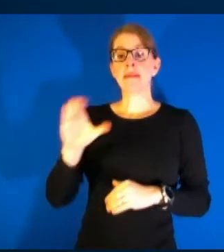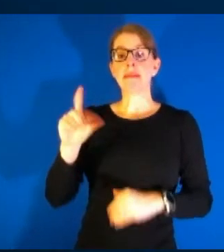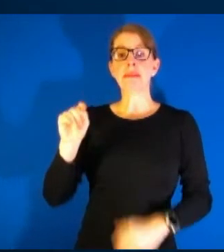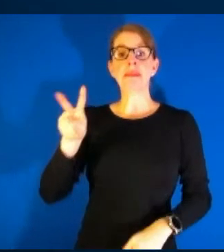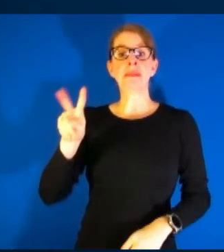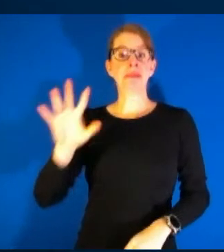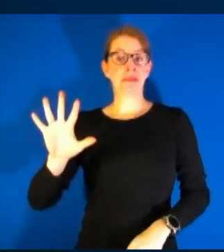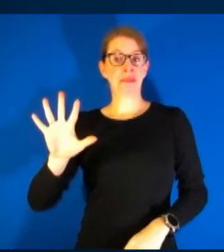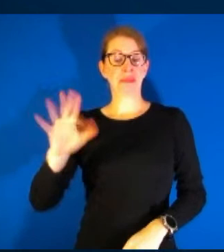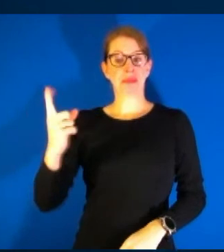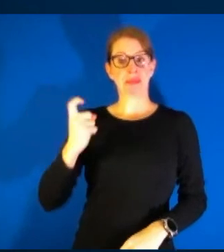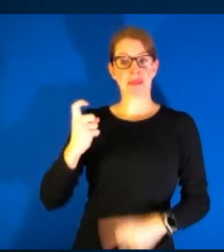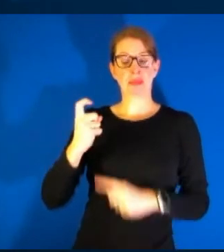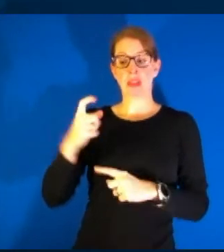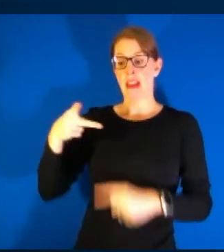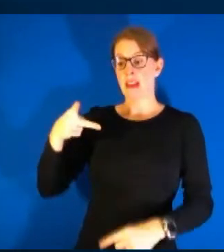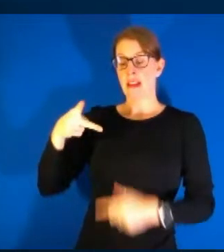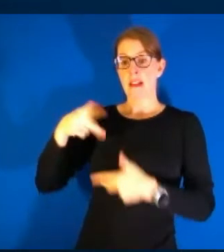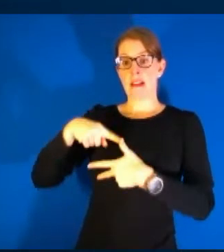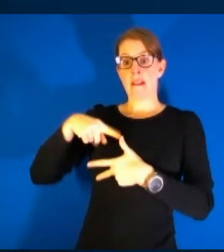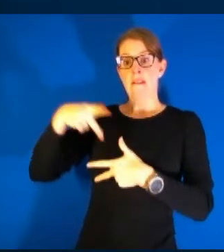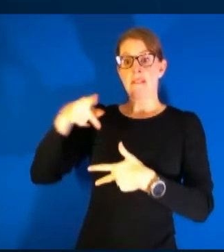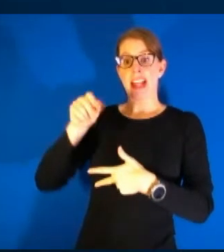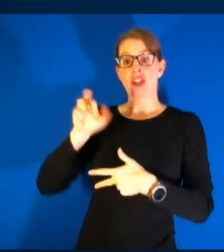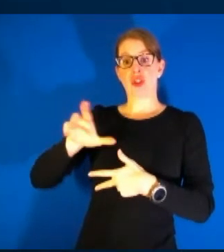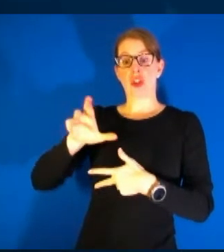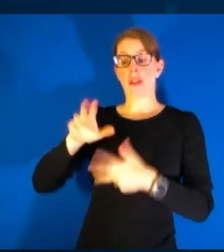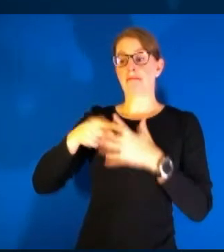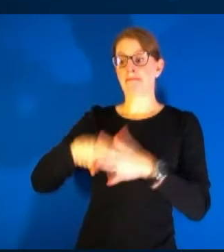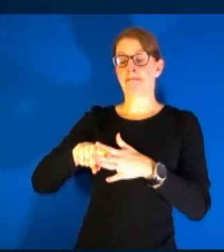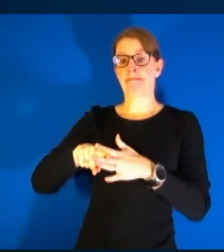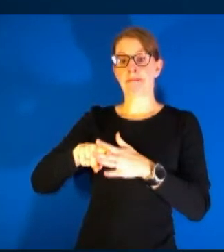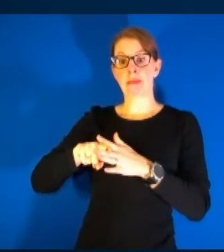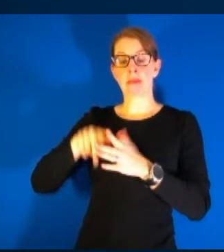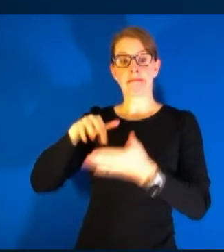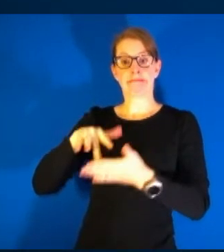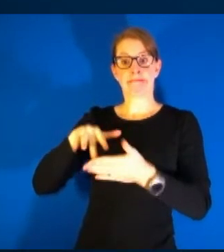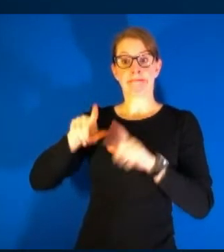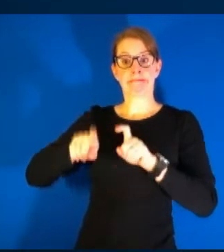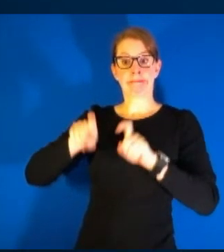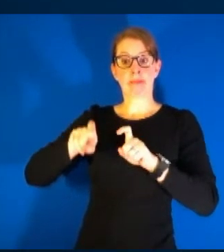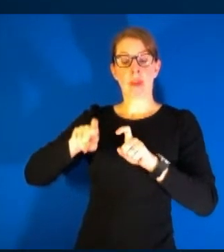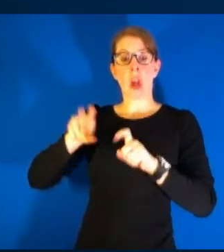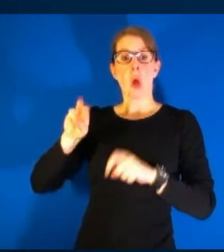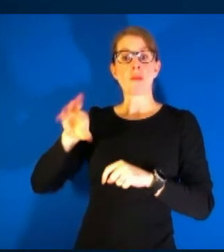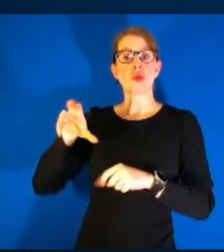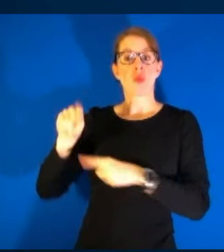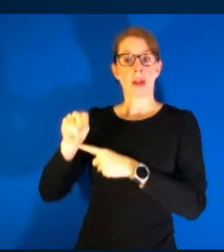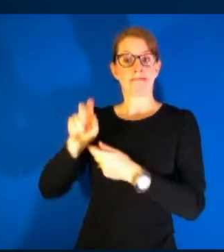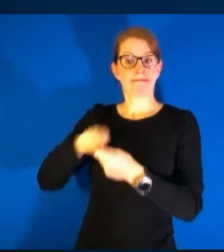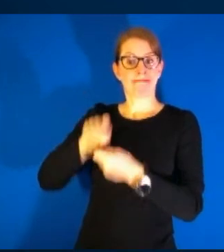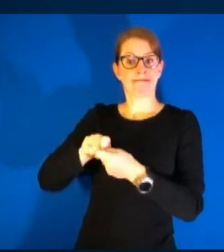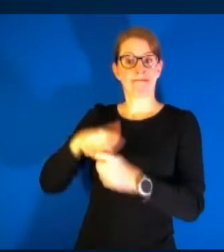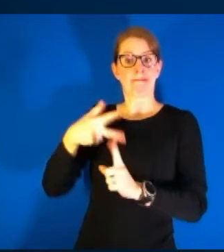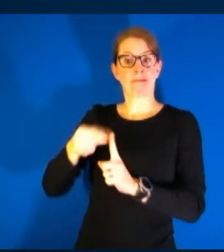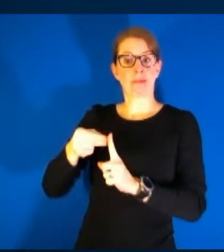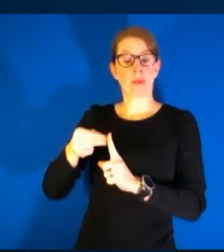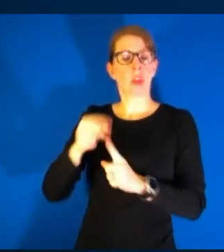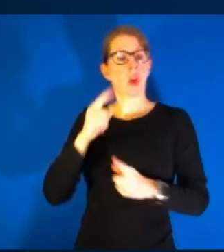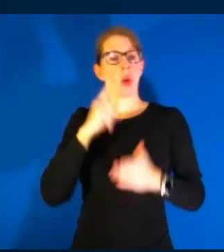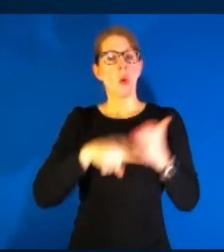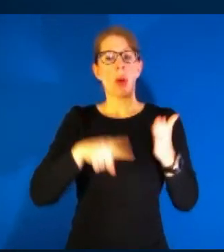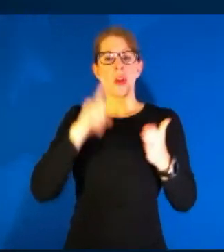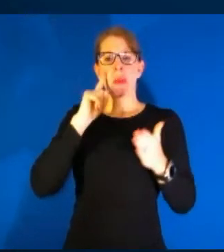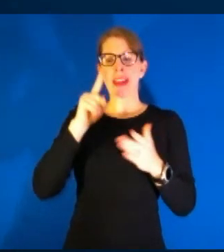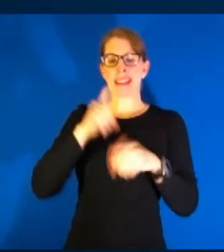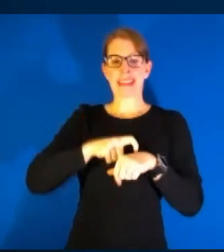Just thoughts on Pfizer starting its clinical trials on its Omicron-specific vaccine. What do you think the time frame will